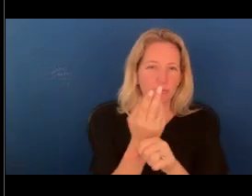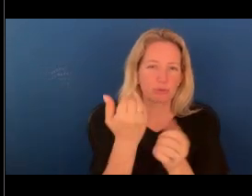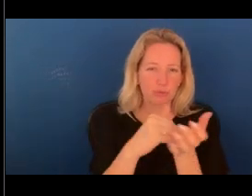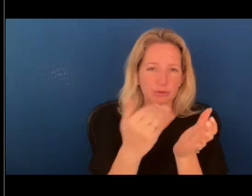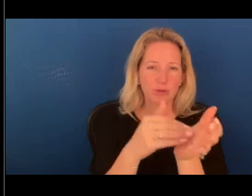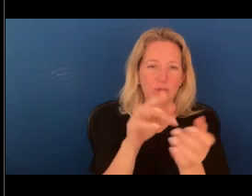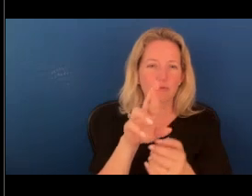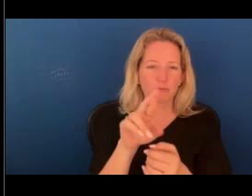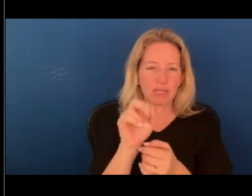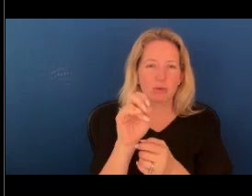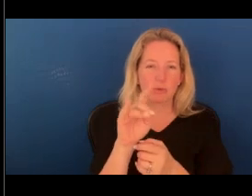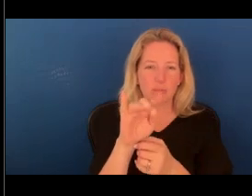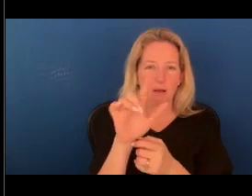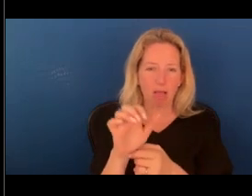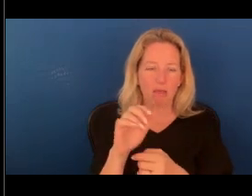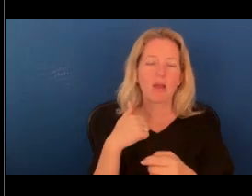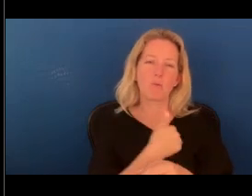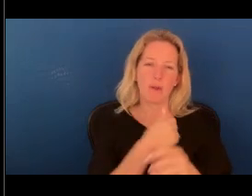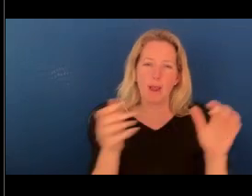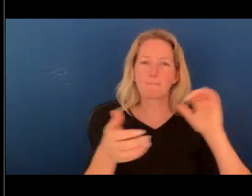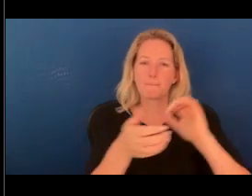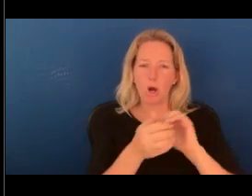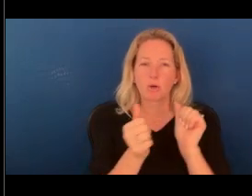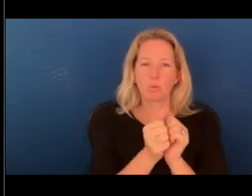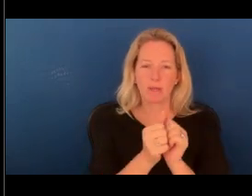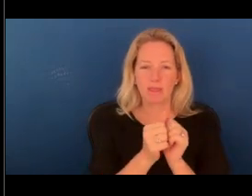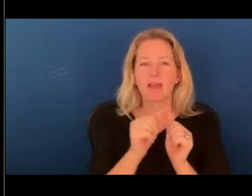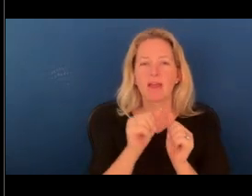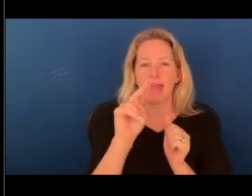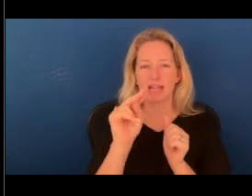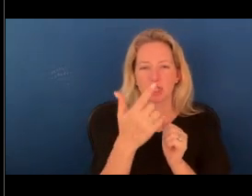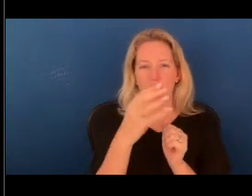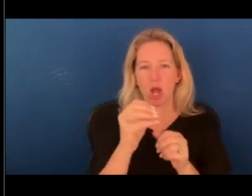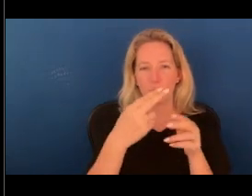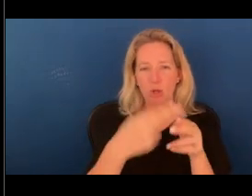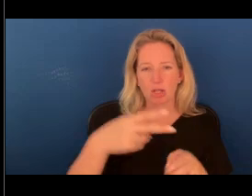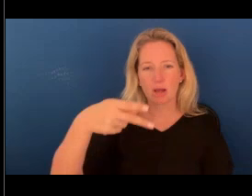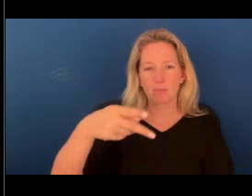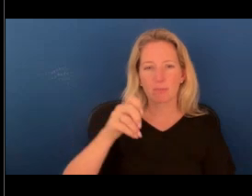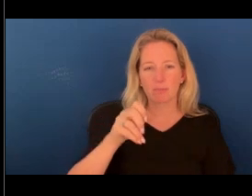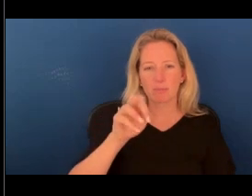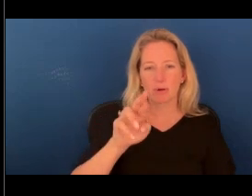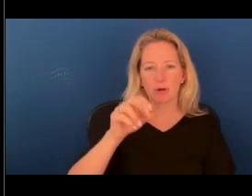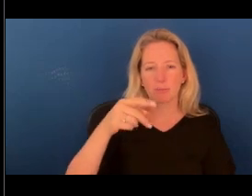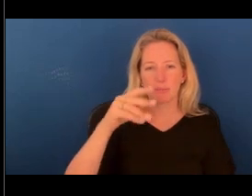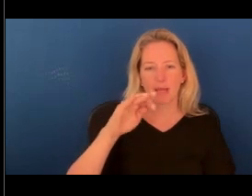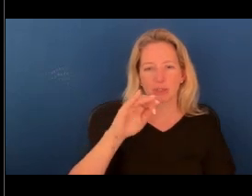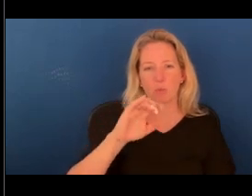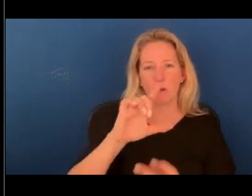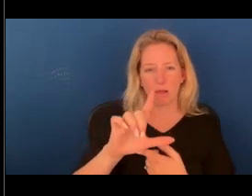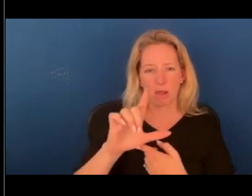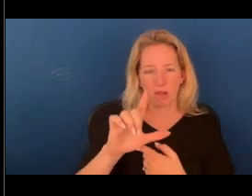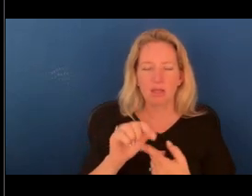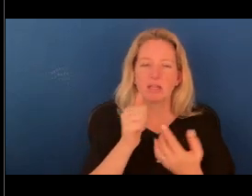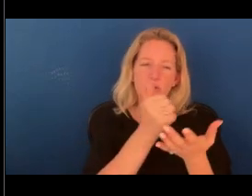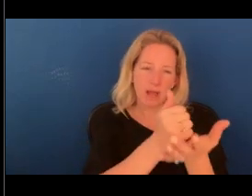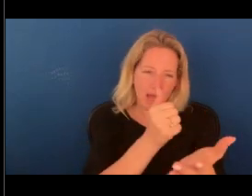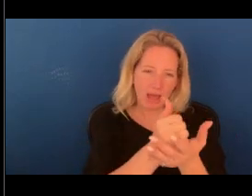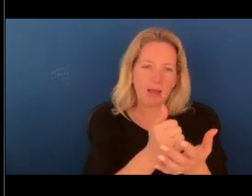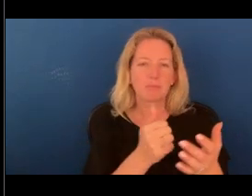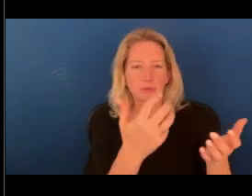called Perpetual, who are an expert in the reuse space, on a project that will offer select municipalities the resources and